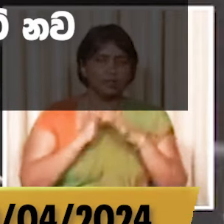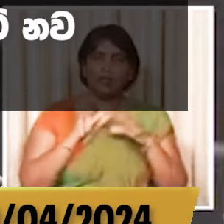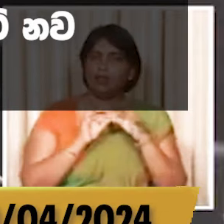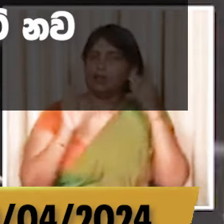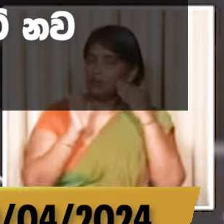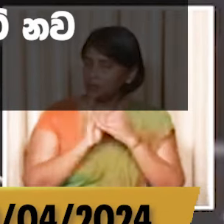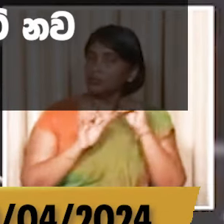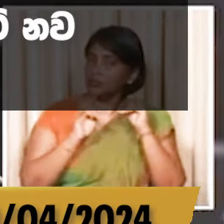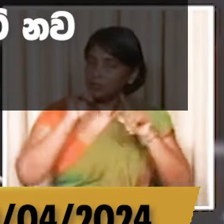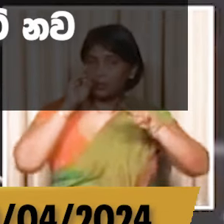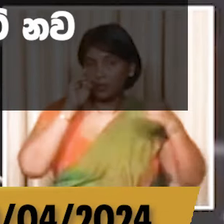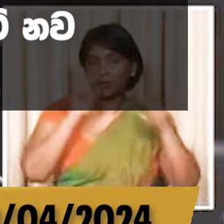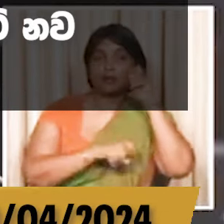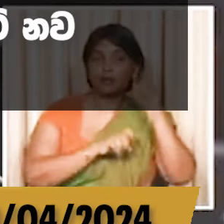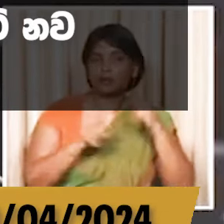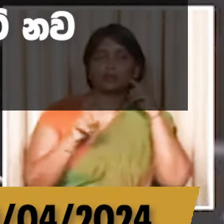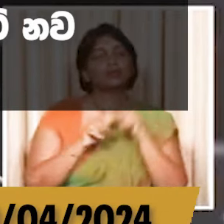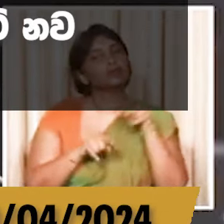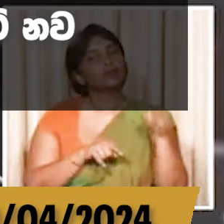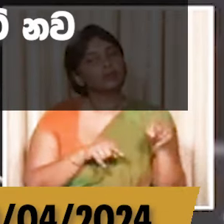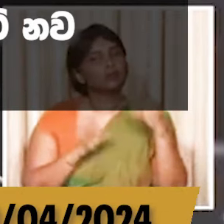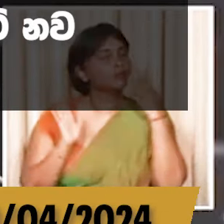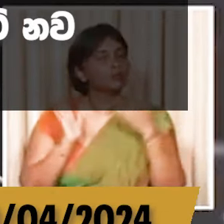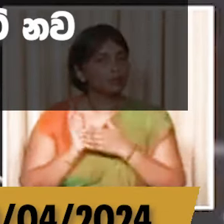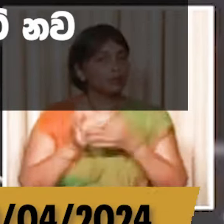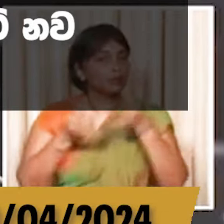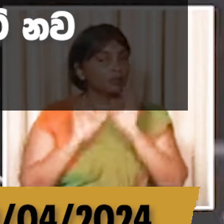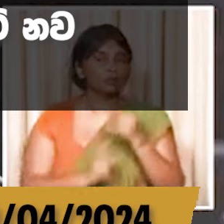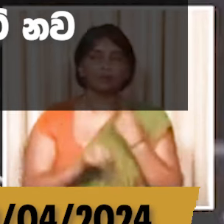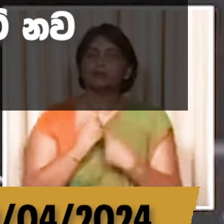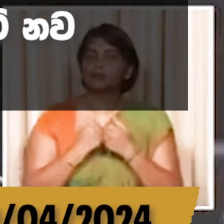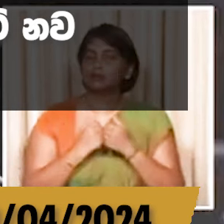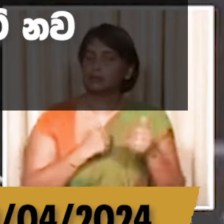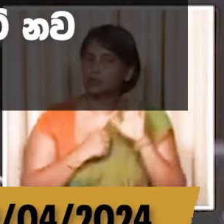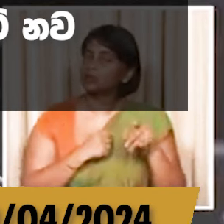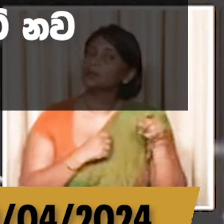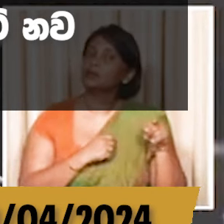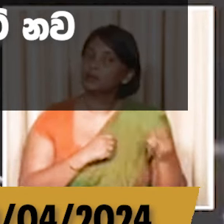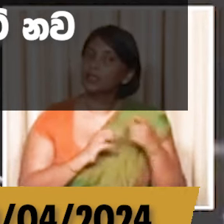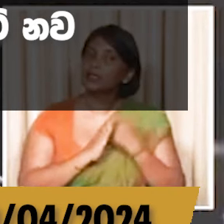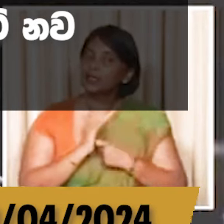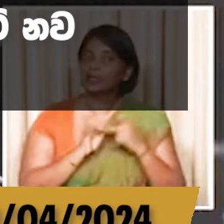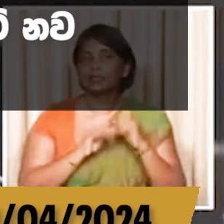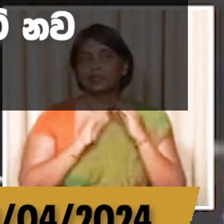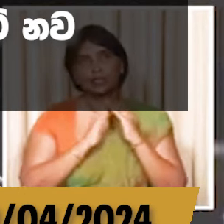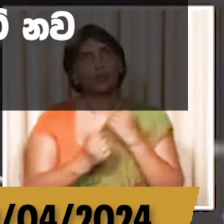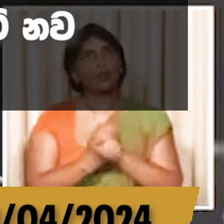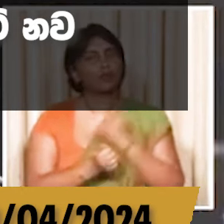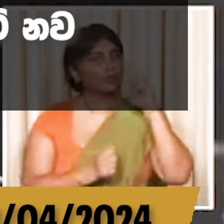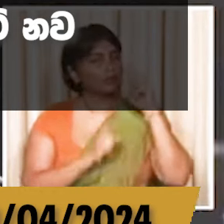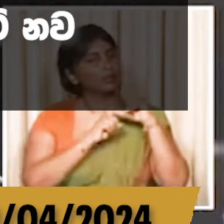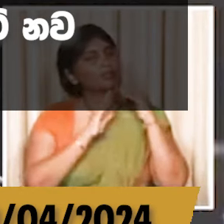has to be looked into. A proper inquiry has to be conducted. And Attorney General's Department and the Police Department must stop saying that